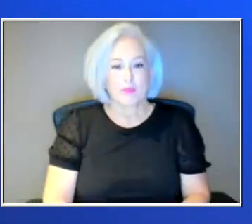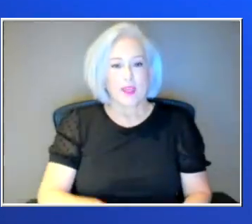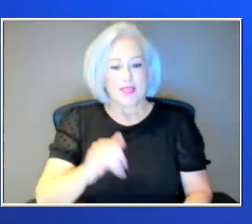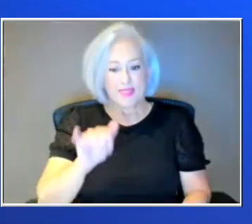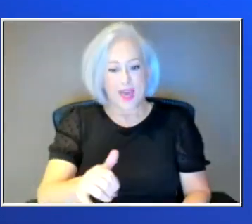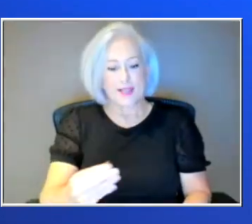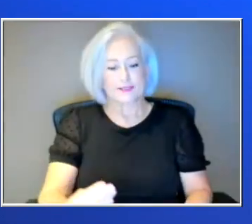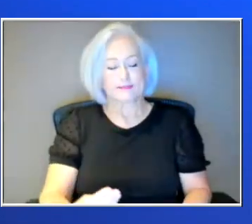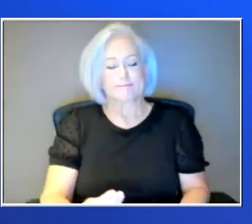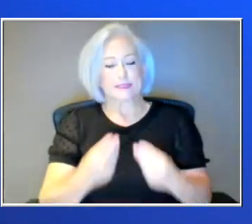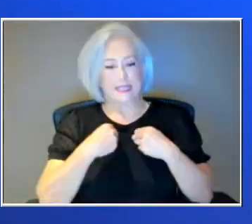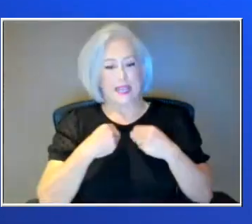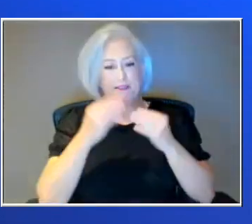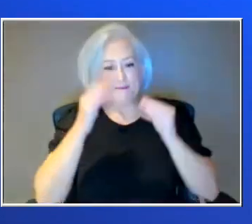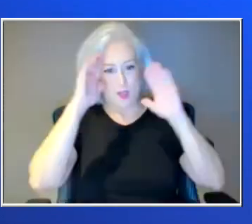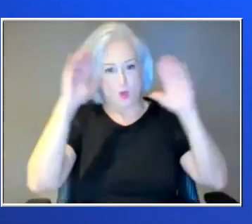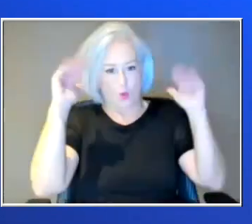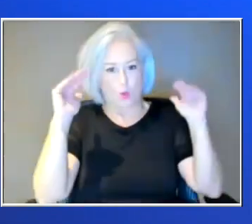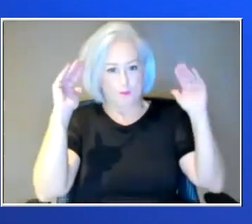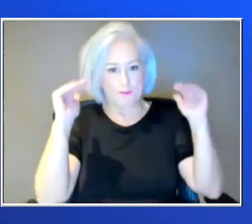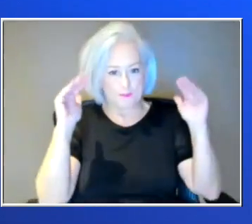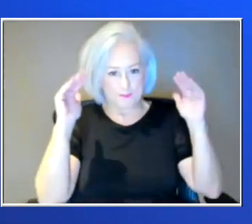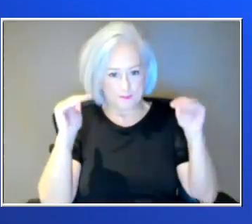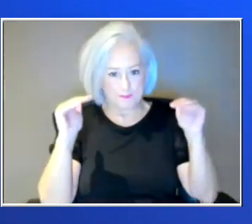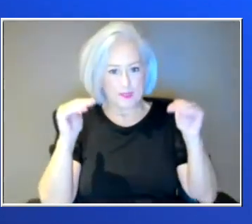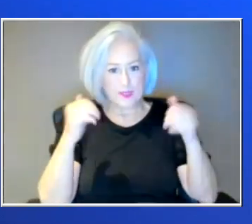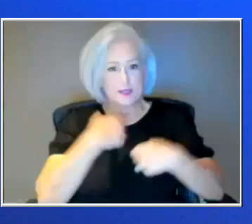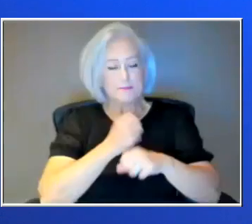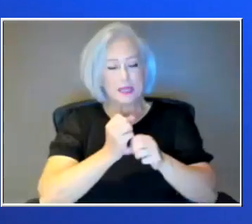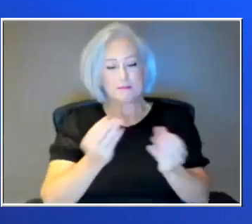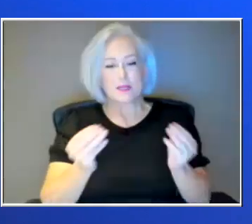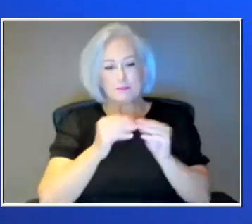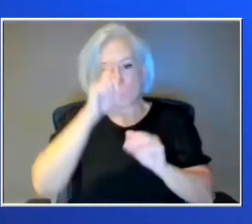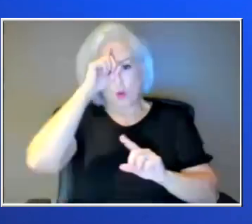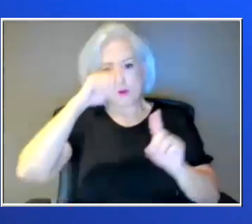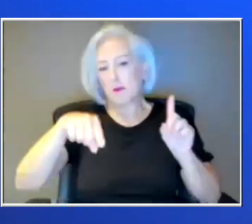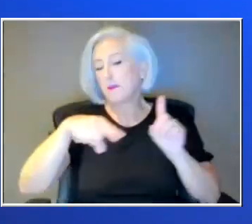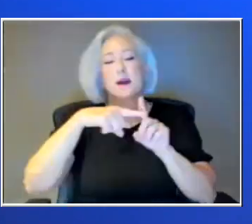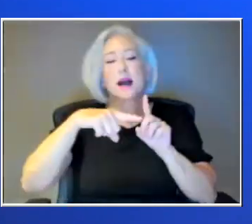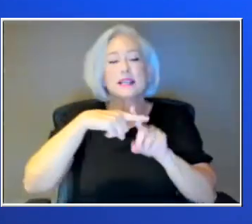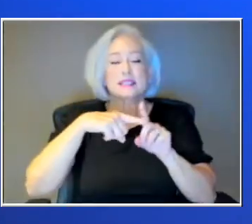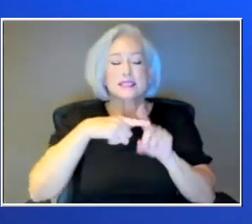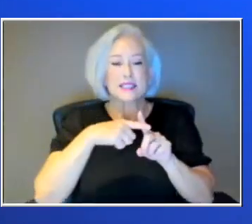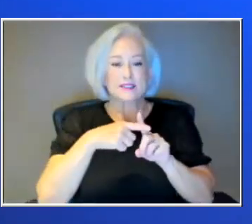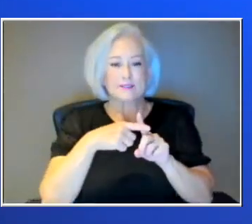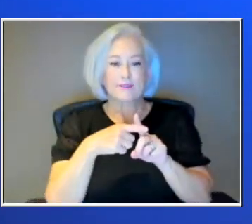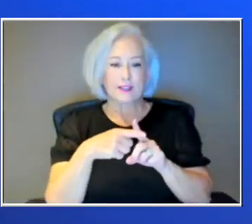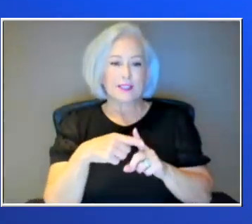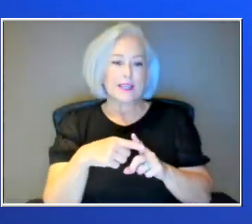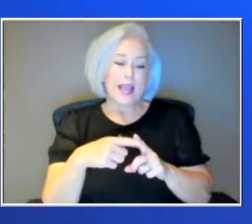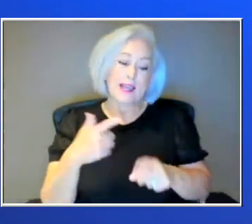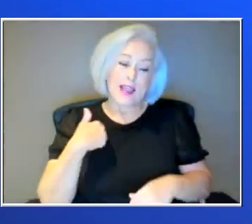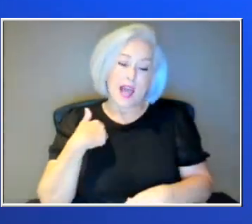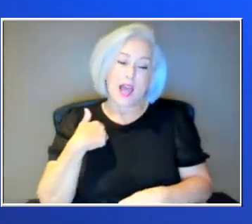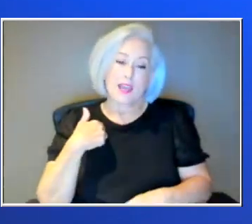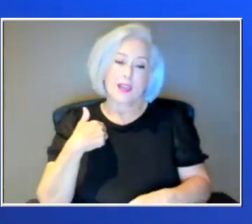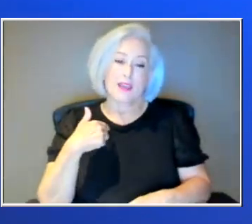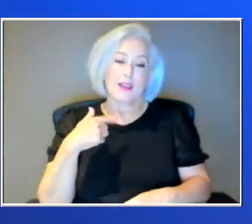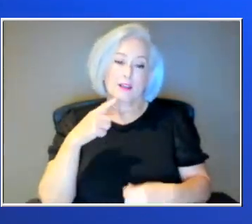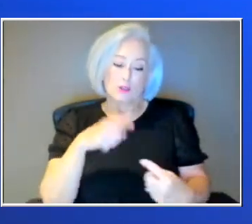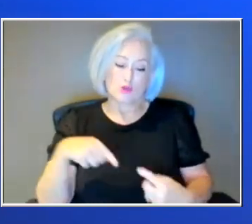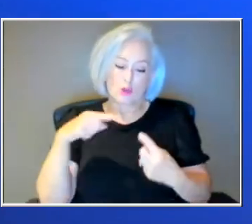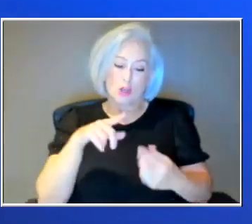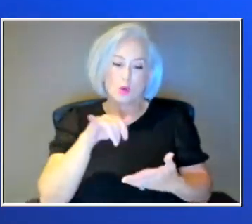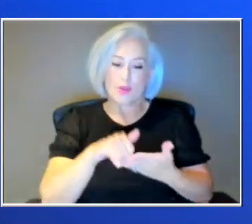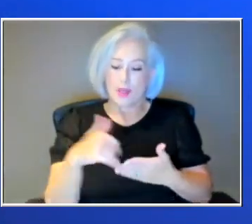and made me a more positive person, which I, tend to have struggled with in the past, always being